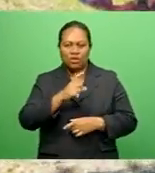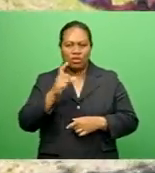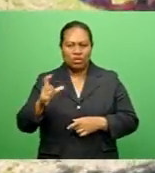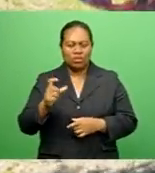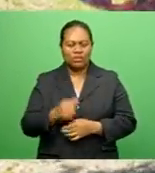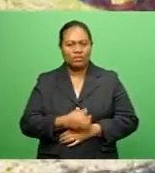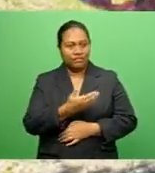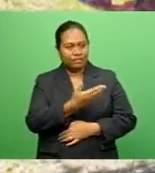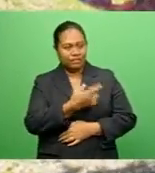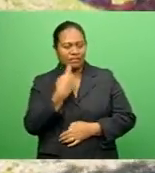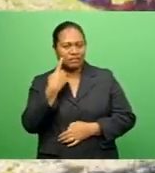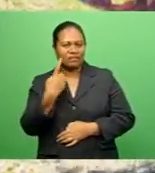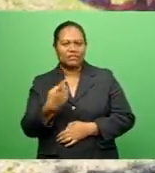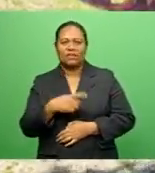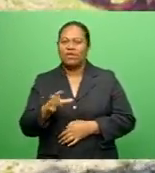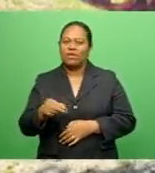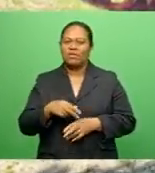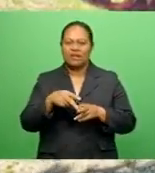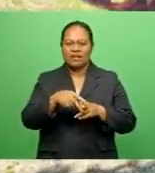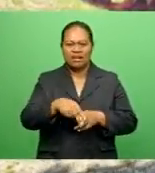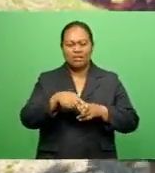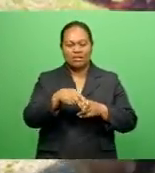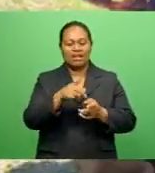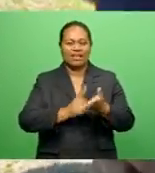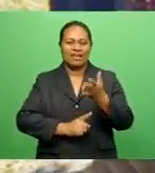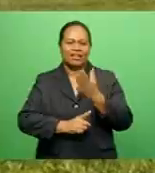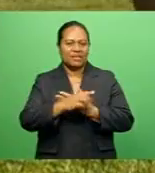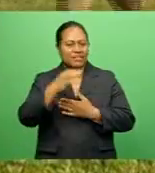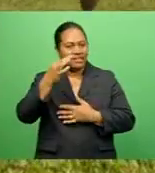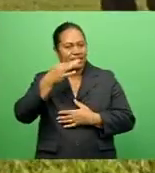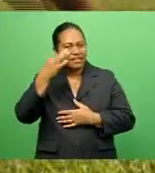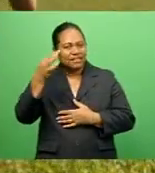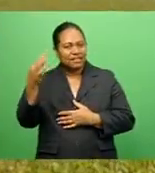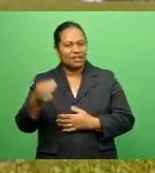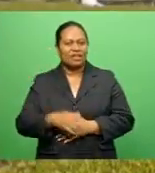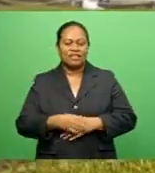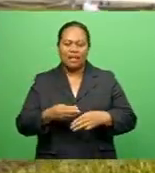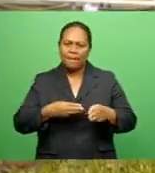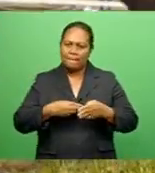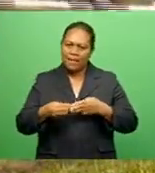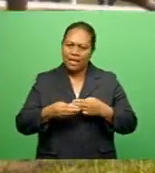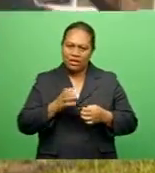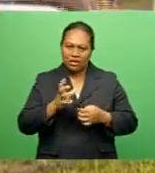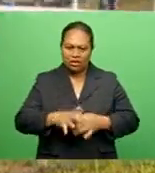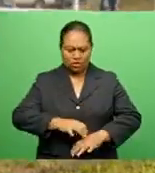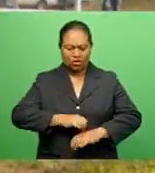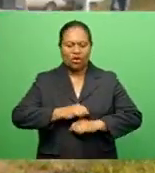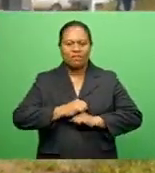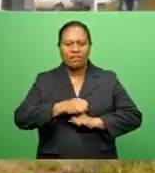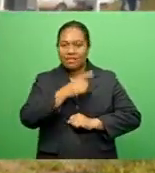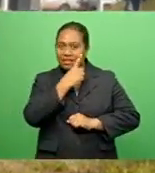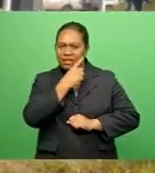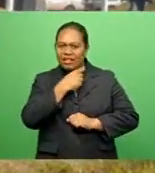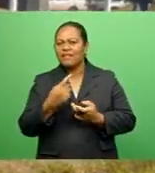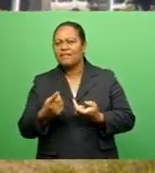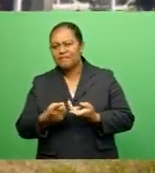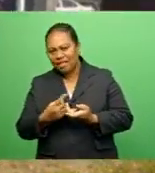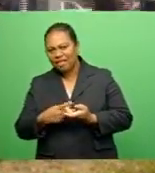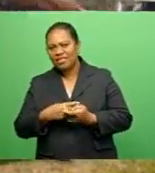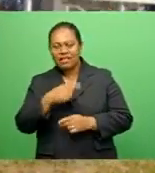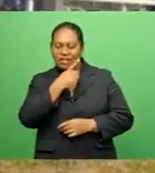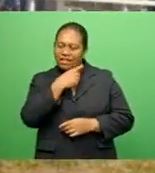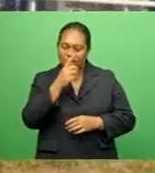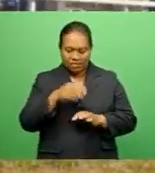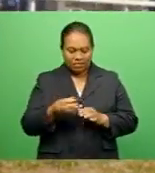medalists featured at the Nandronganavosa zone at Lawanga Park, and the meet manager is confident Vakasombunduru and a few others will repeat